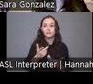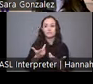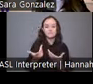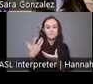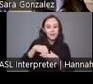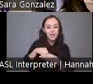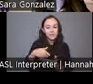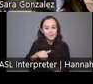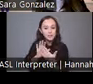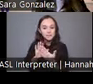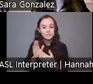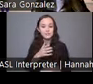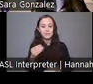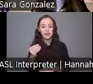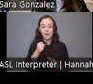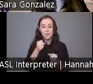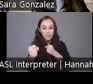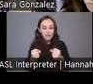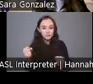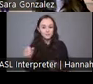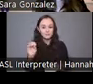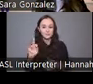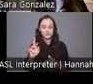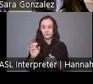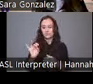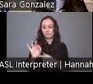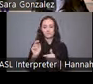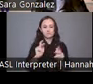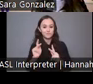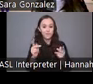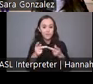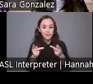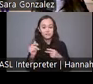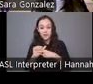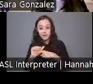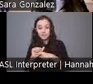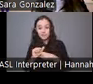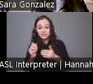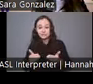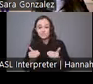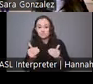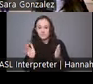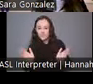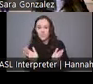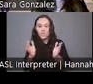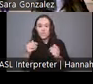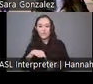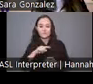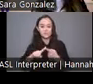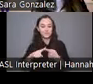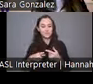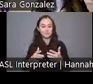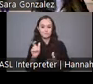and emplacement of people, places, and practices move us towards greater equity and justice in